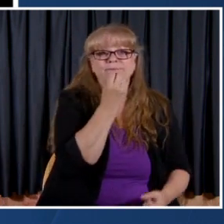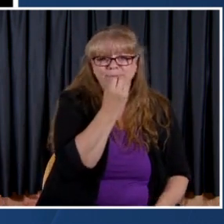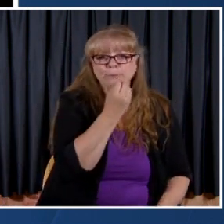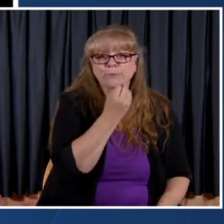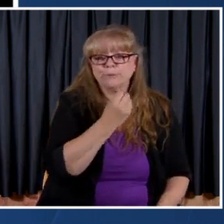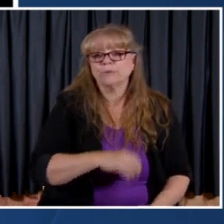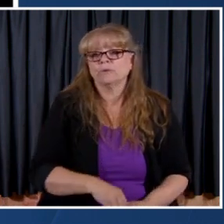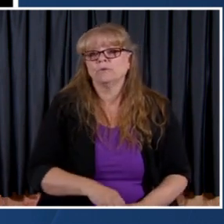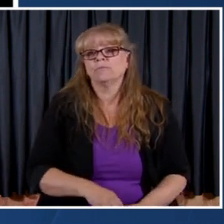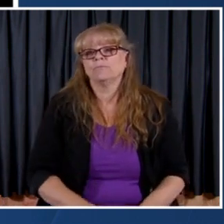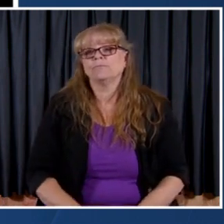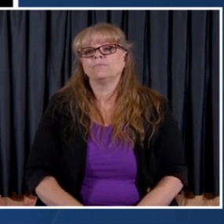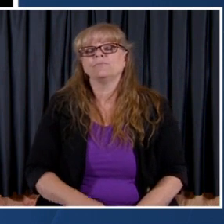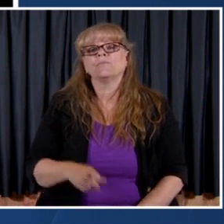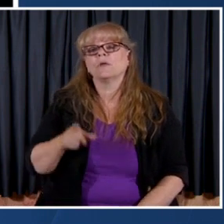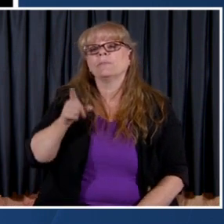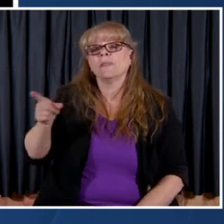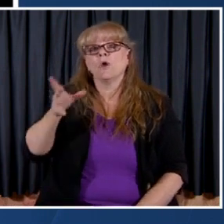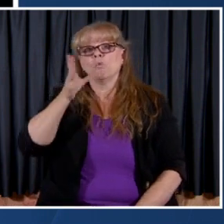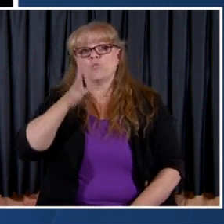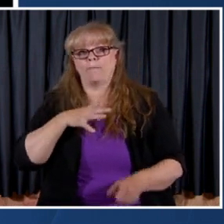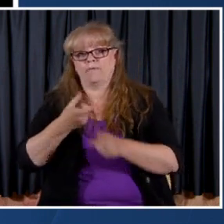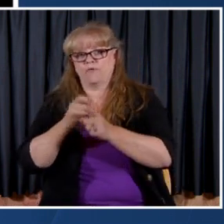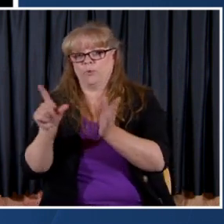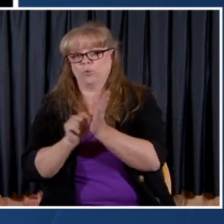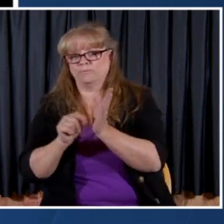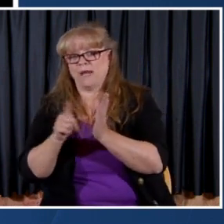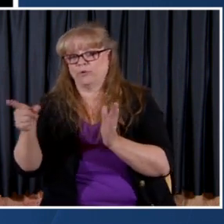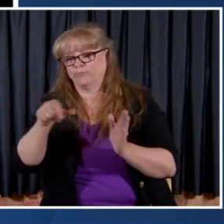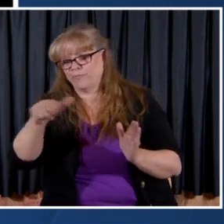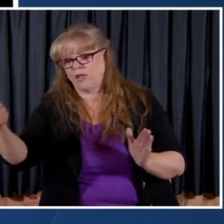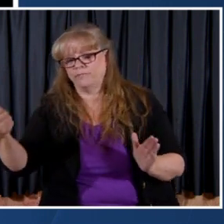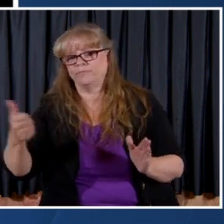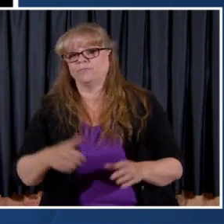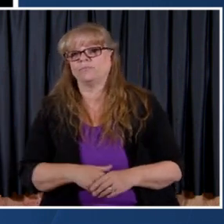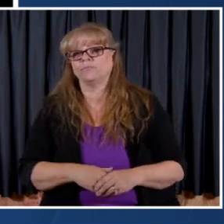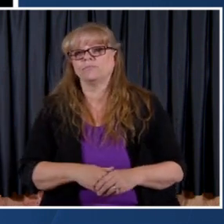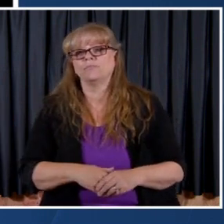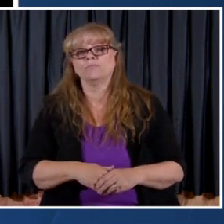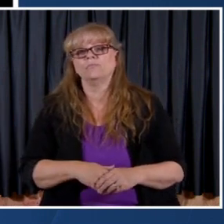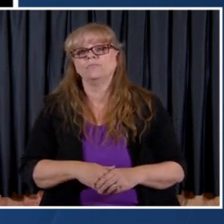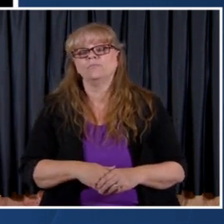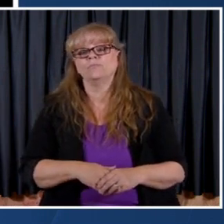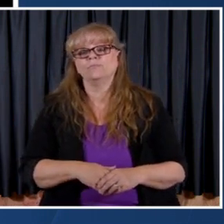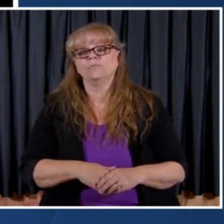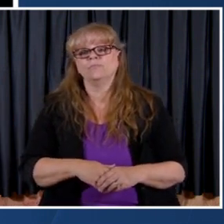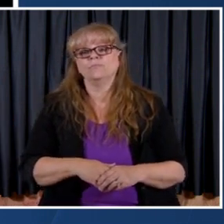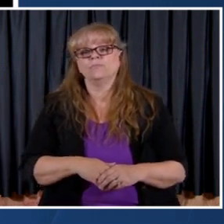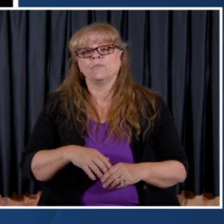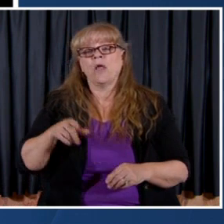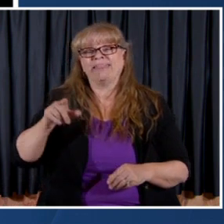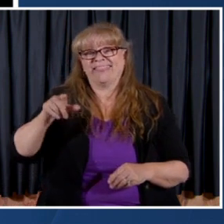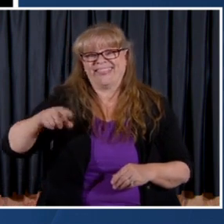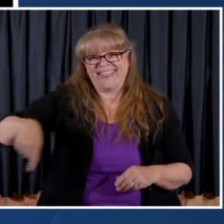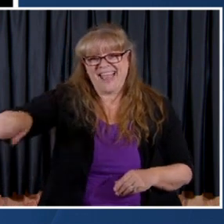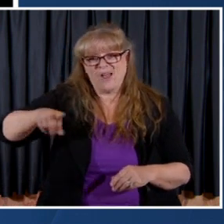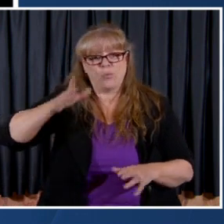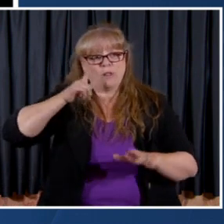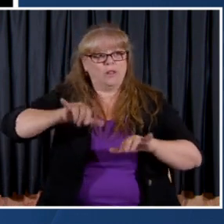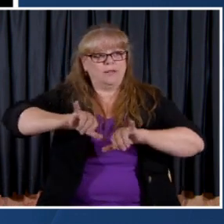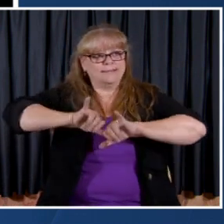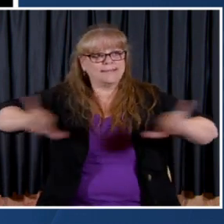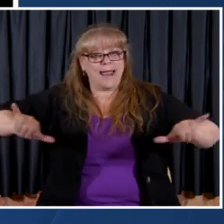With Denver's stay-at-home order ending, what are you wanting to see in the city, as businesses start to reopen?